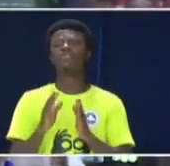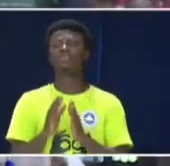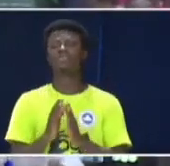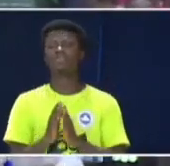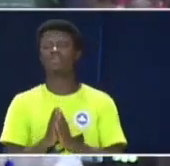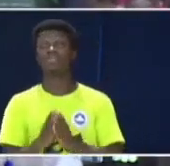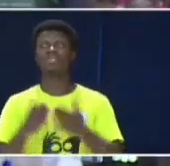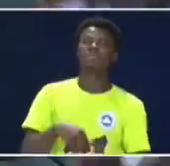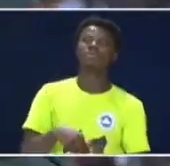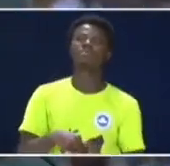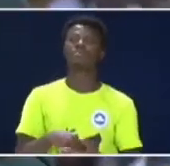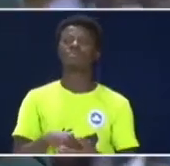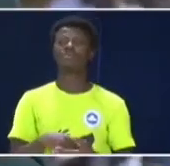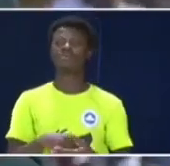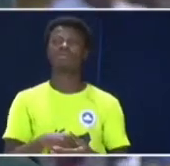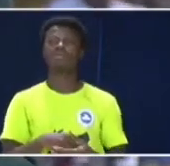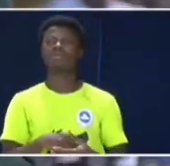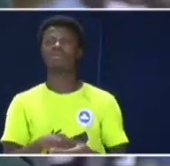Thank you.